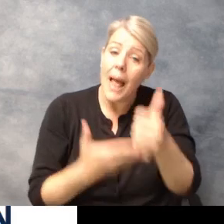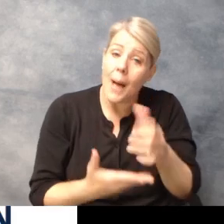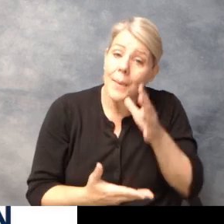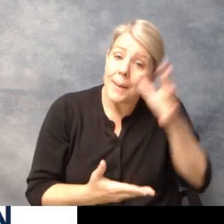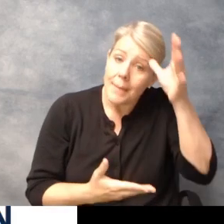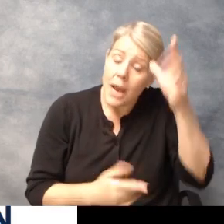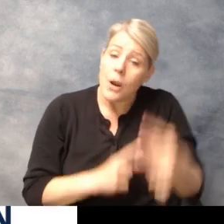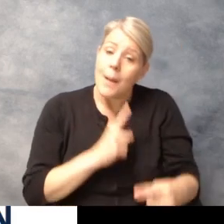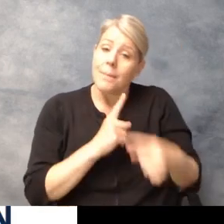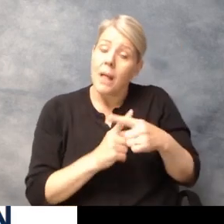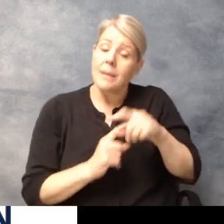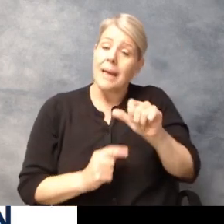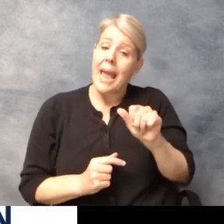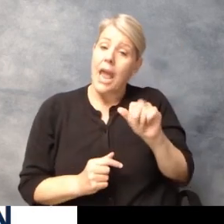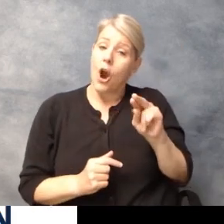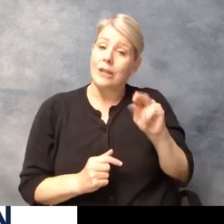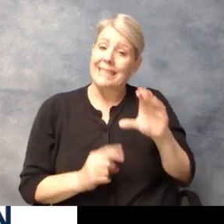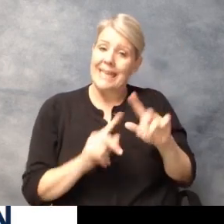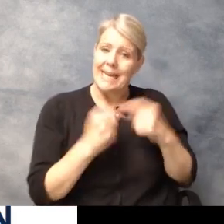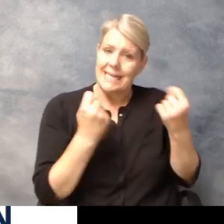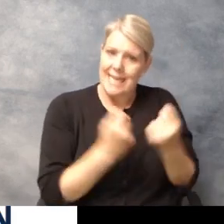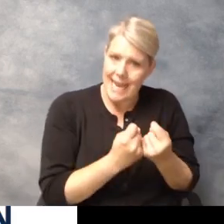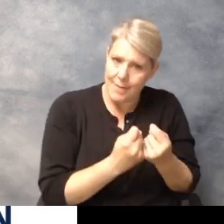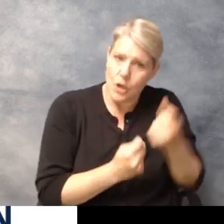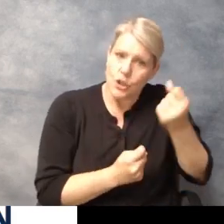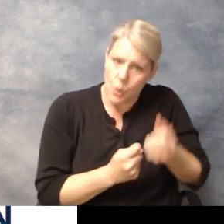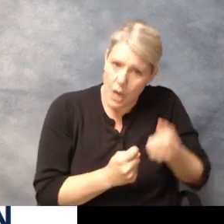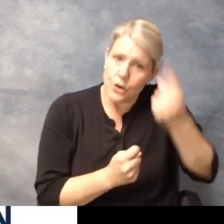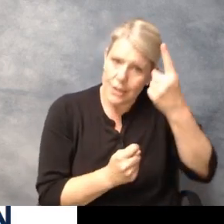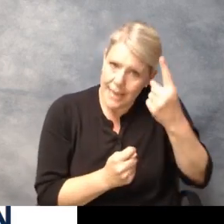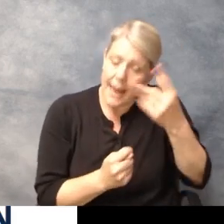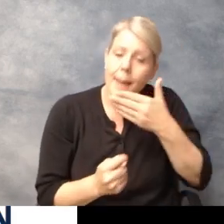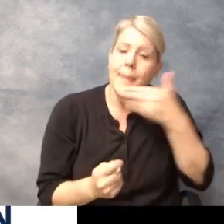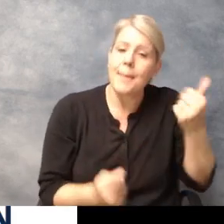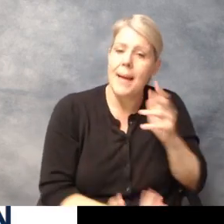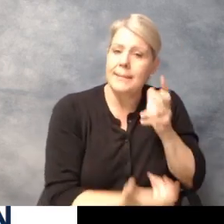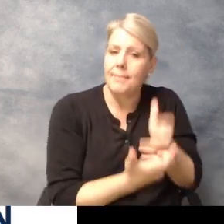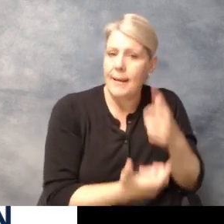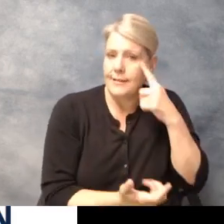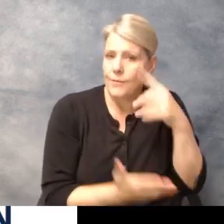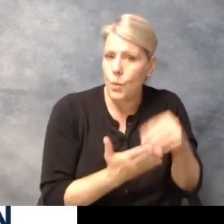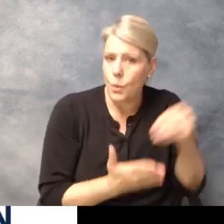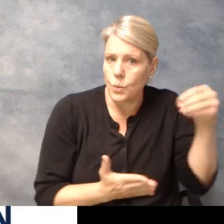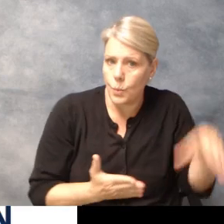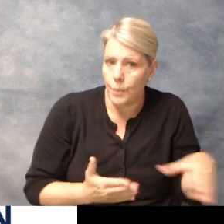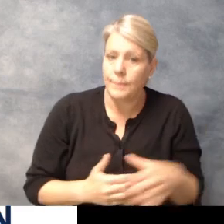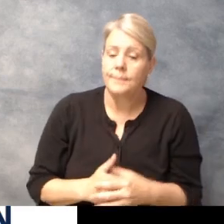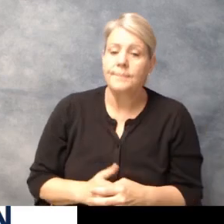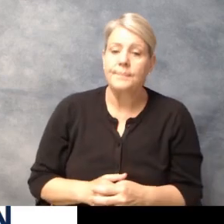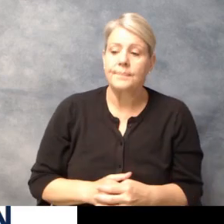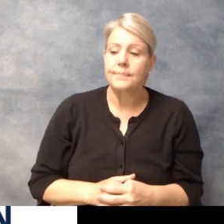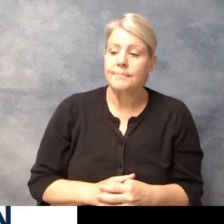and understanding the discussion regarding state assessment participation options.